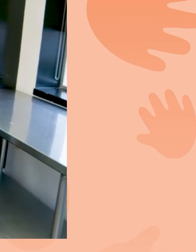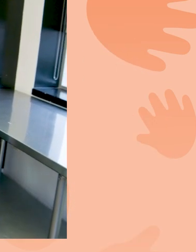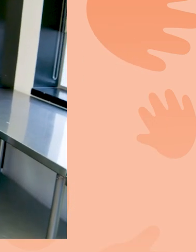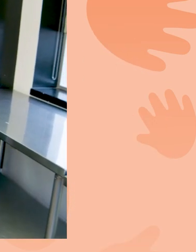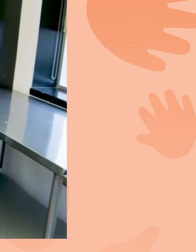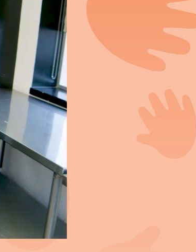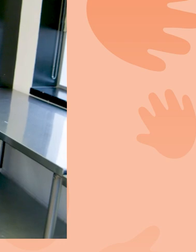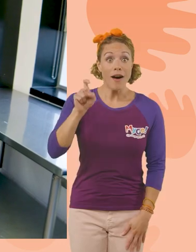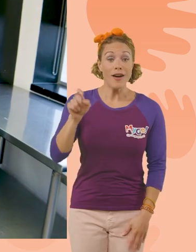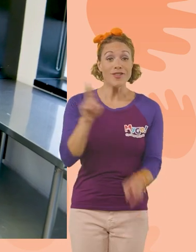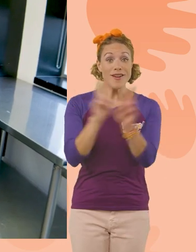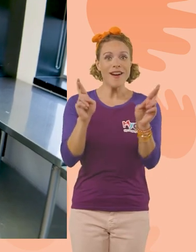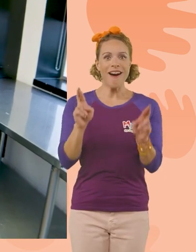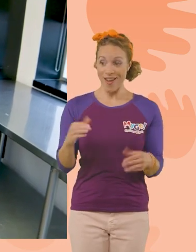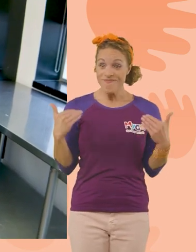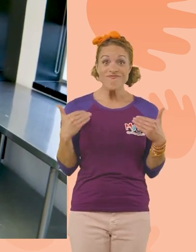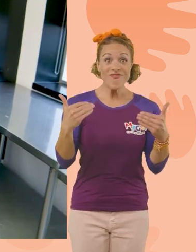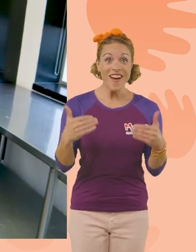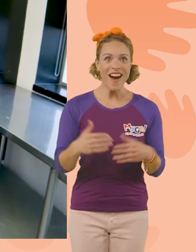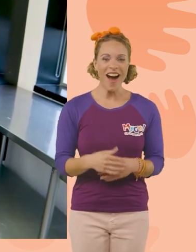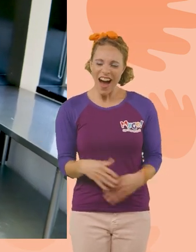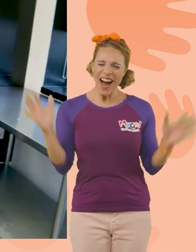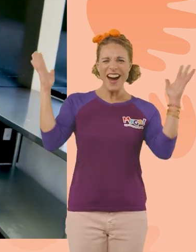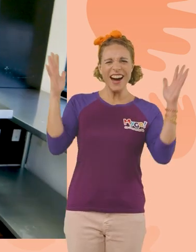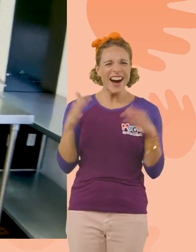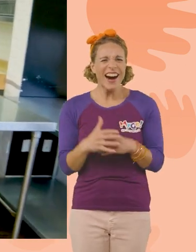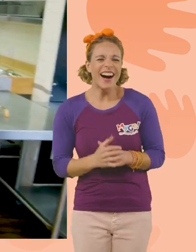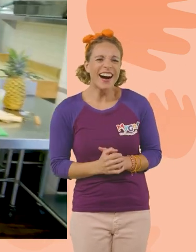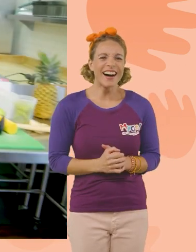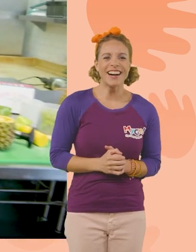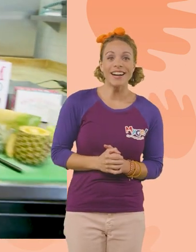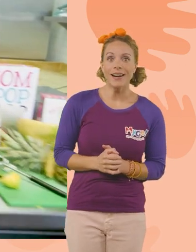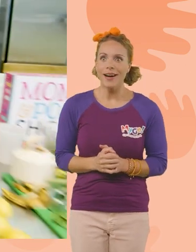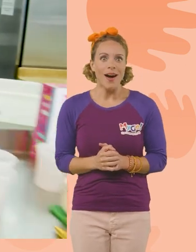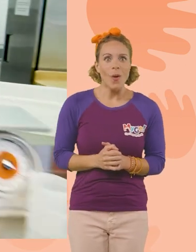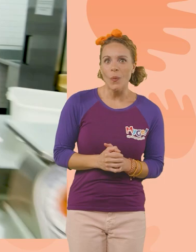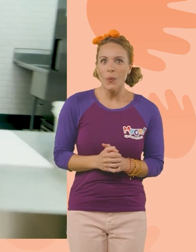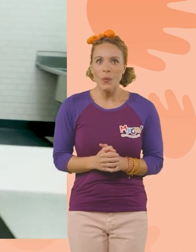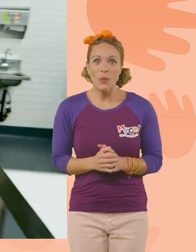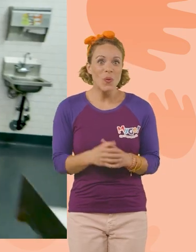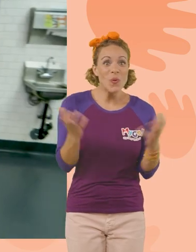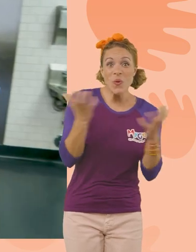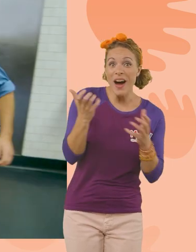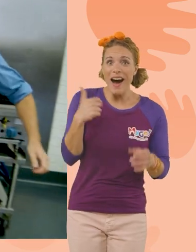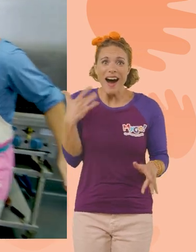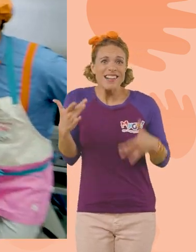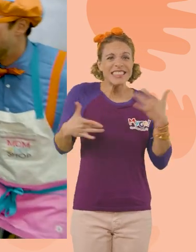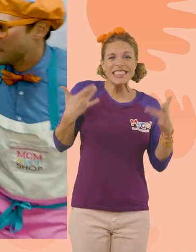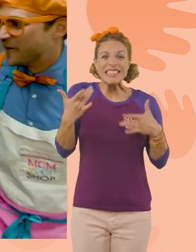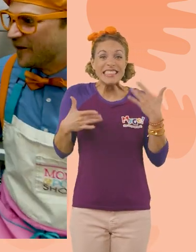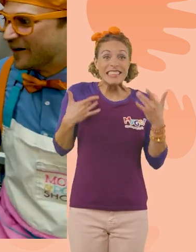Did I just hear a ding? Oh, you sure did. The popsicles must be ready. Let's check them out. Woohoo! All